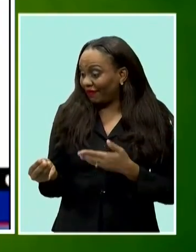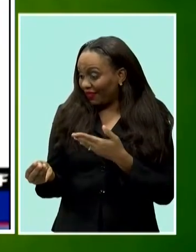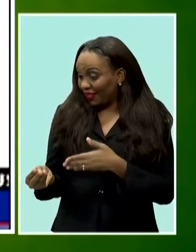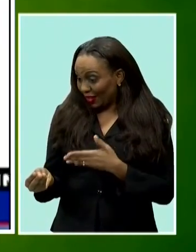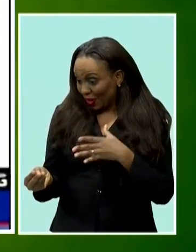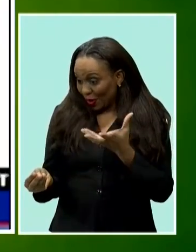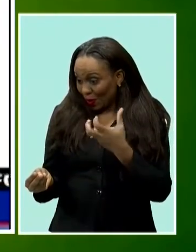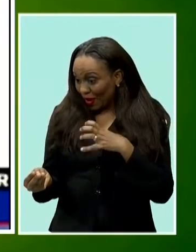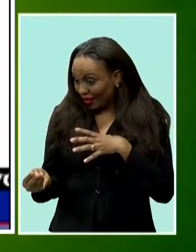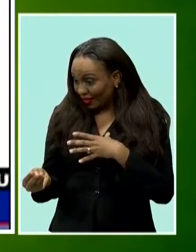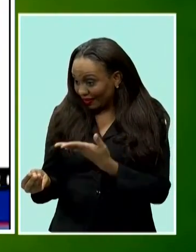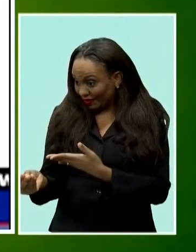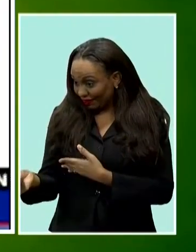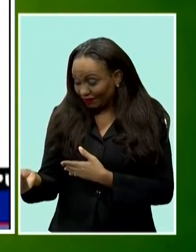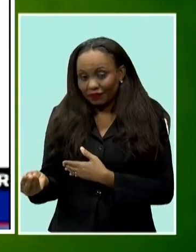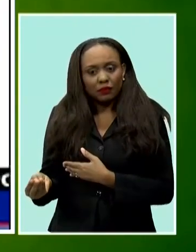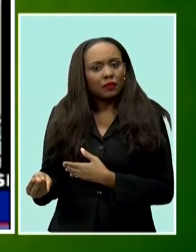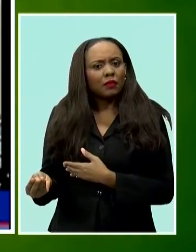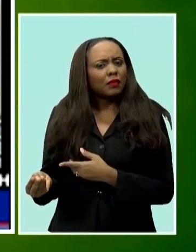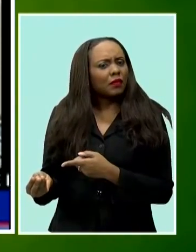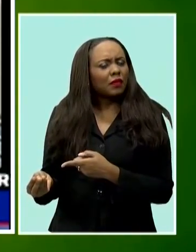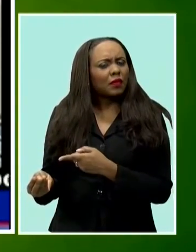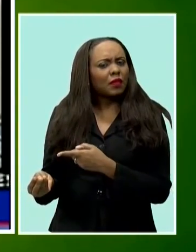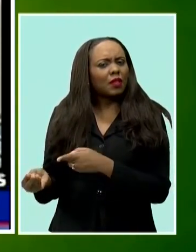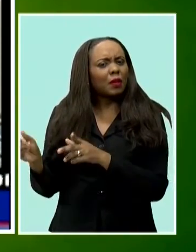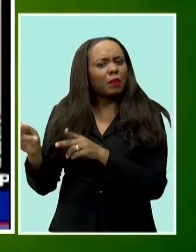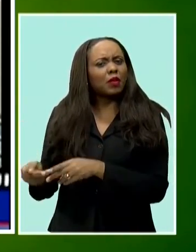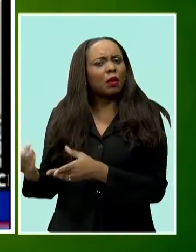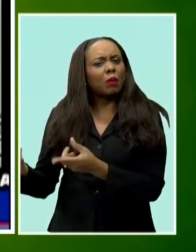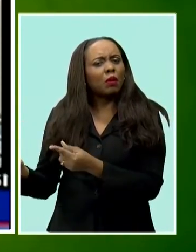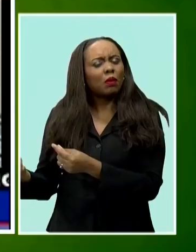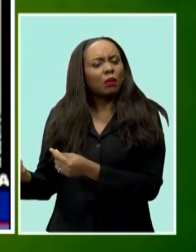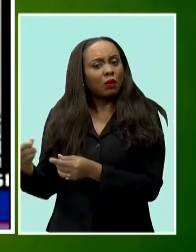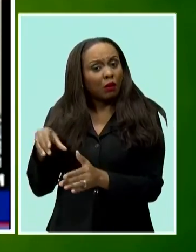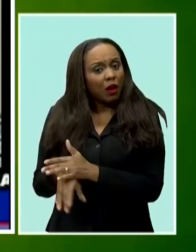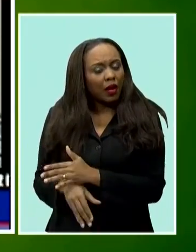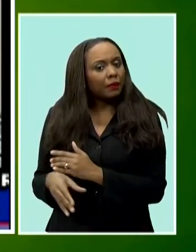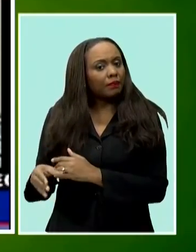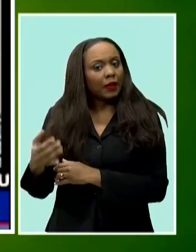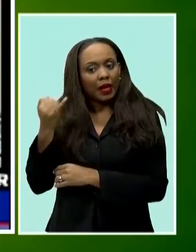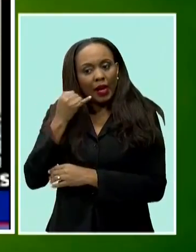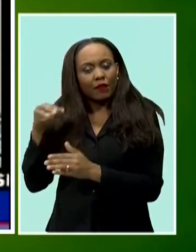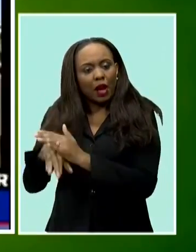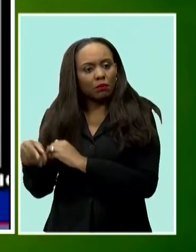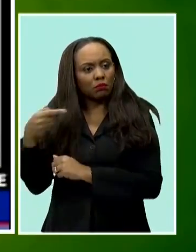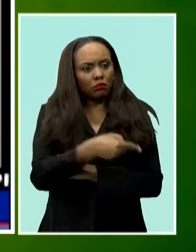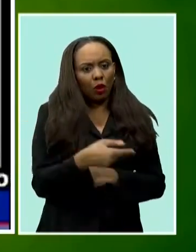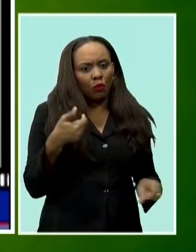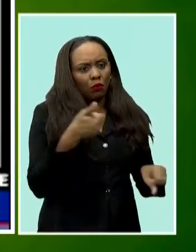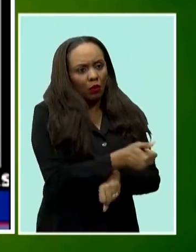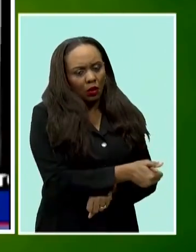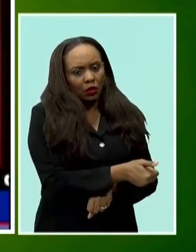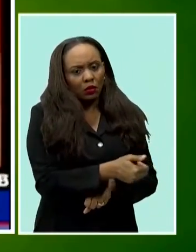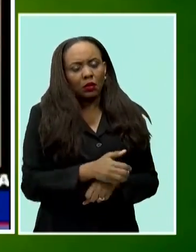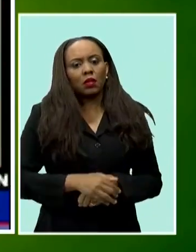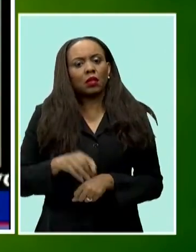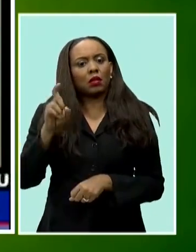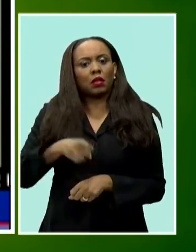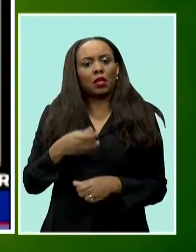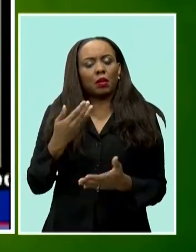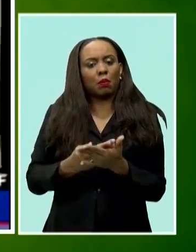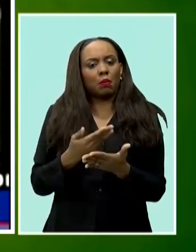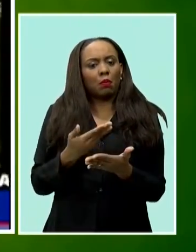instead of using it for your own purpose. The process of purchasing a SIM card requires service providers to obtain your proof of address